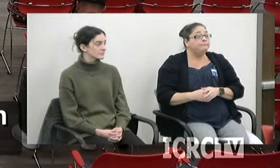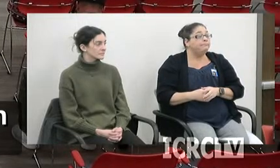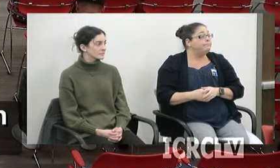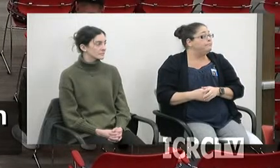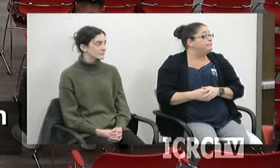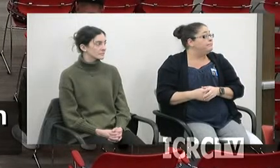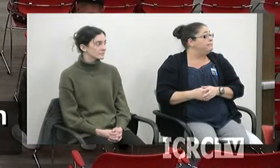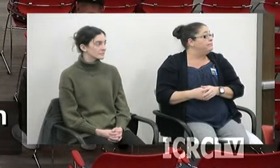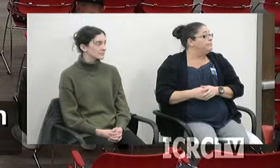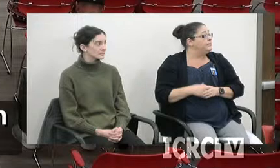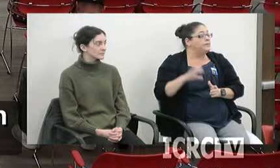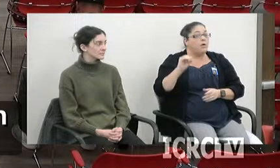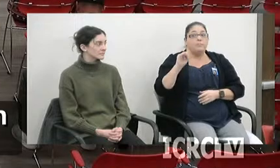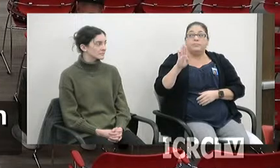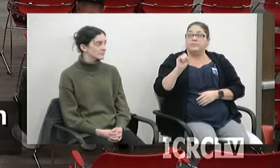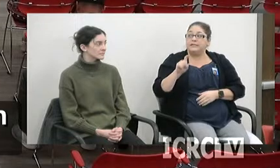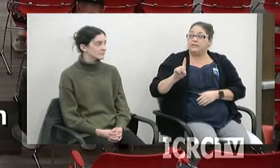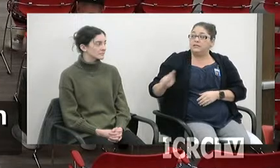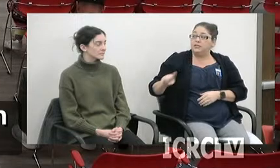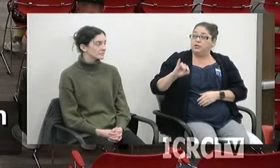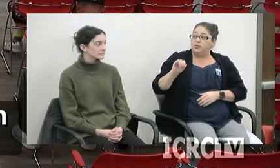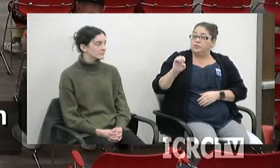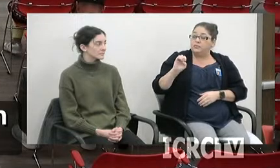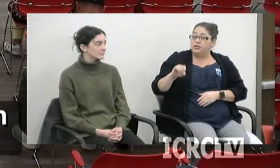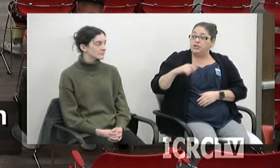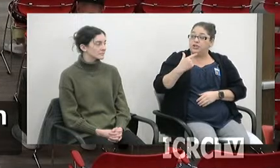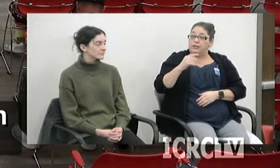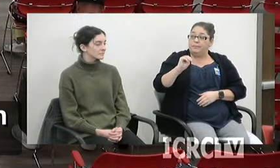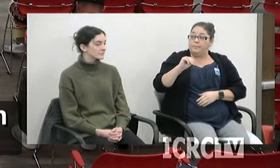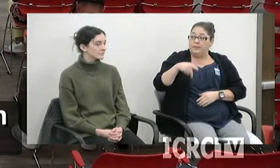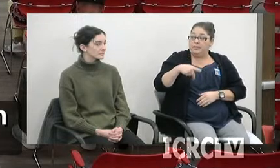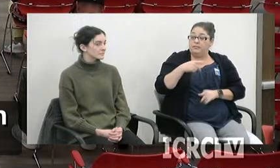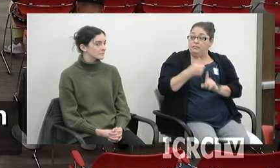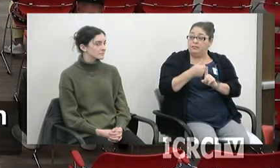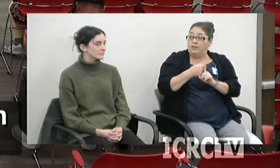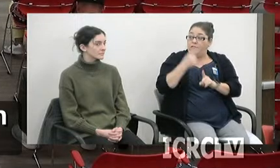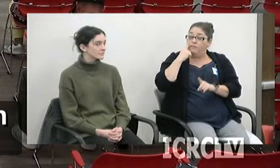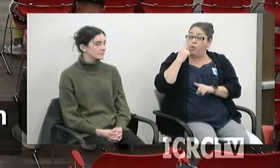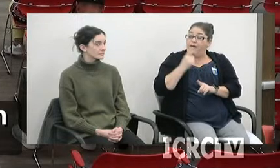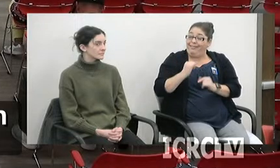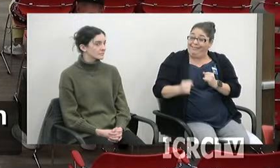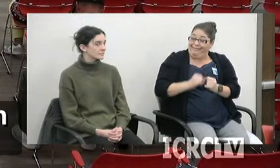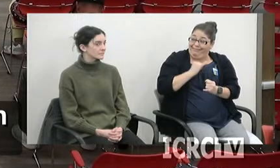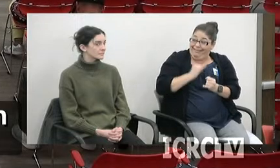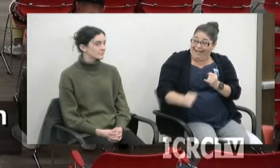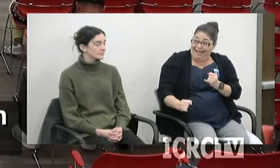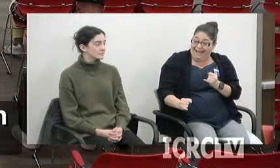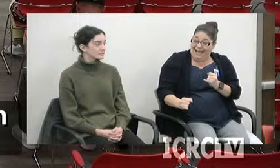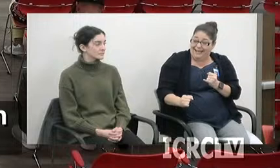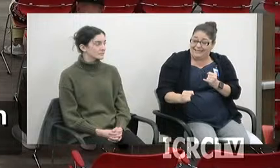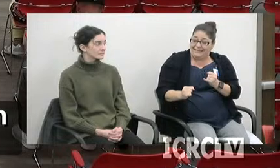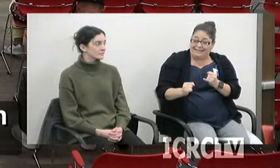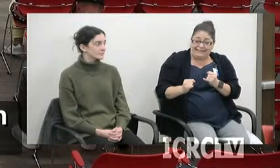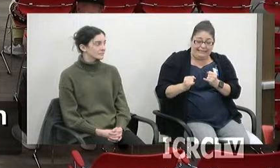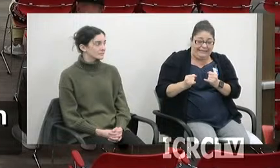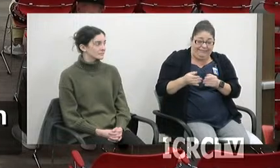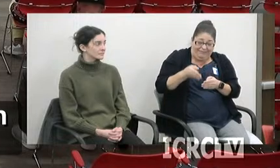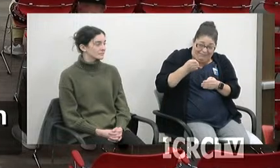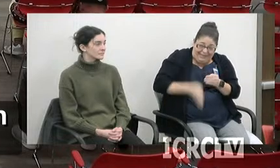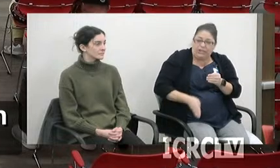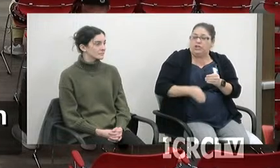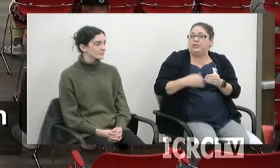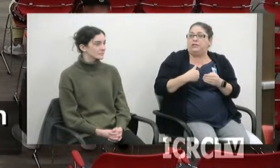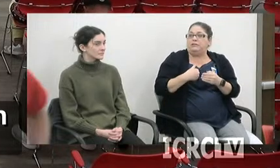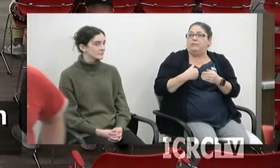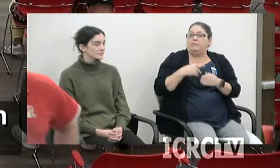Jeff, just to clarify, this GMP, this is for the very last and finishing package,